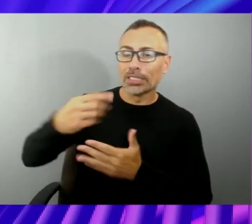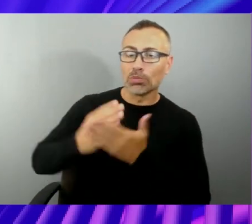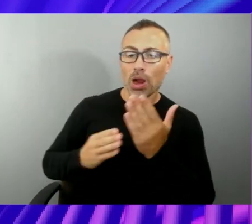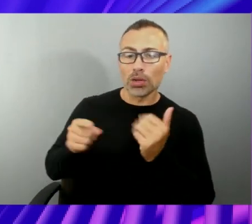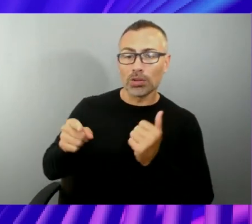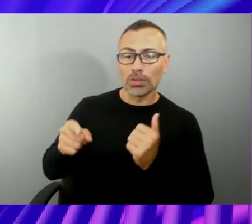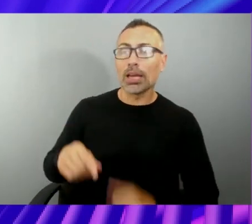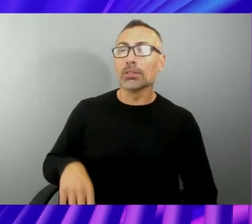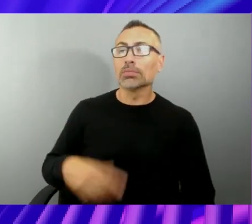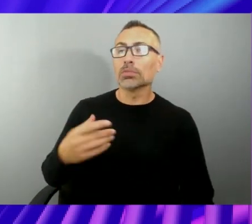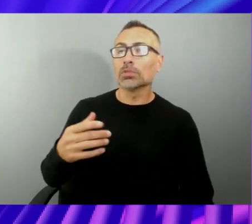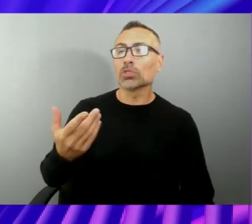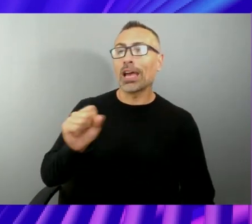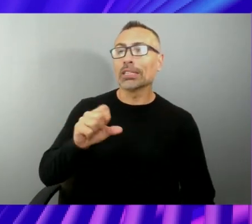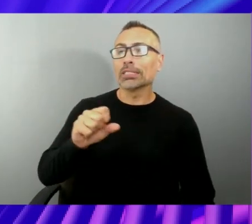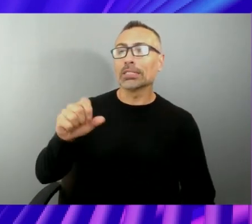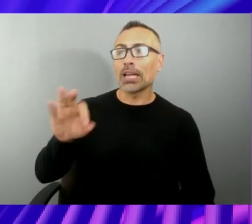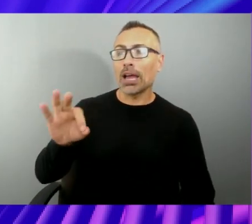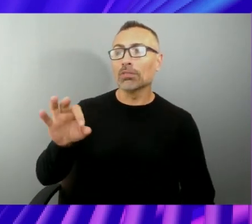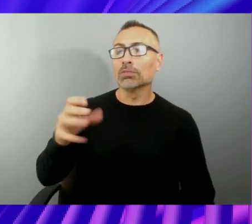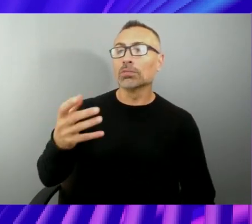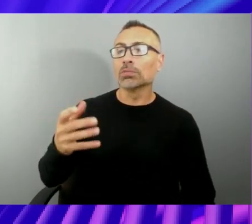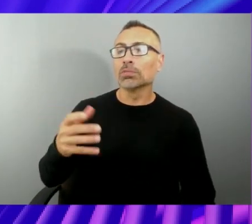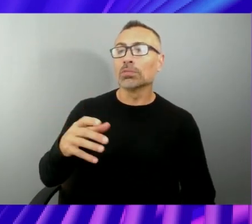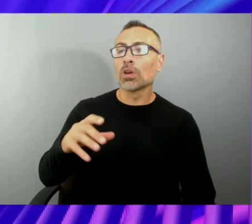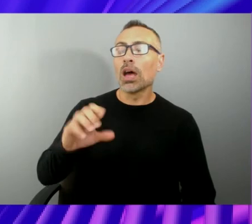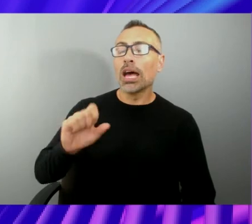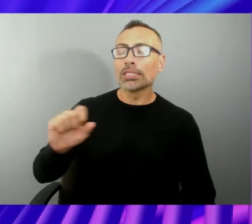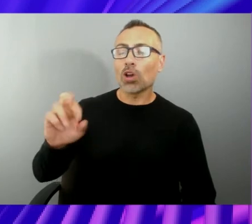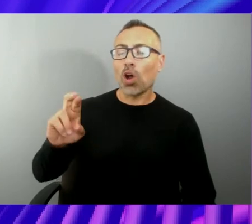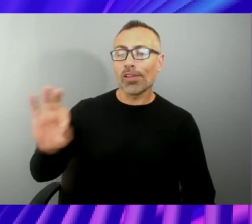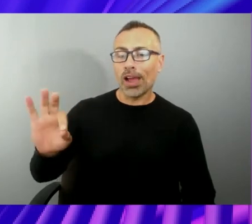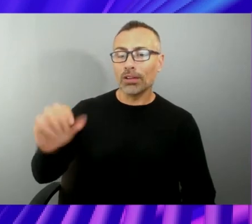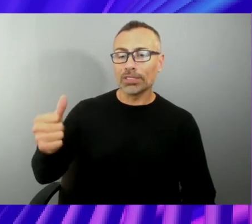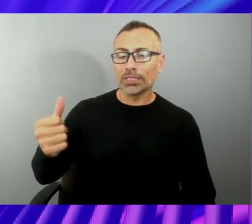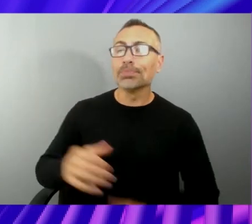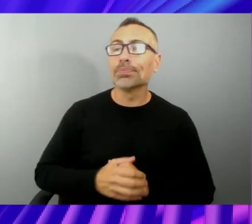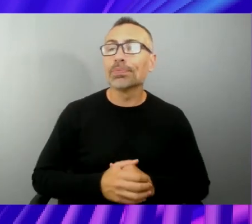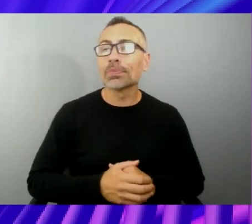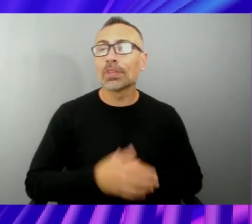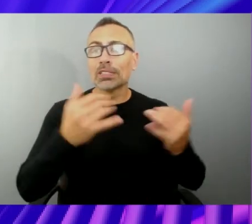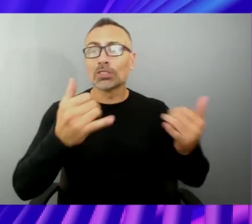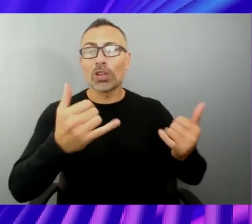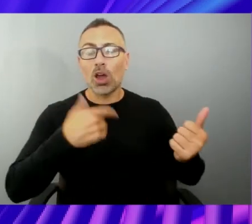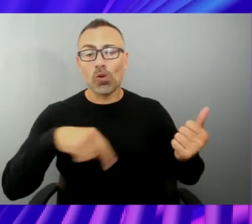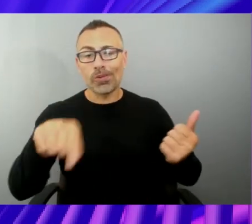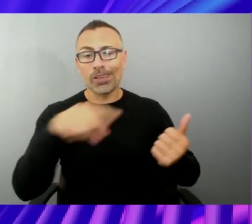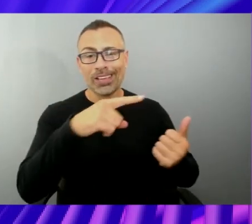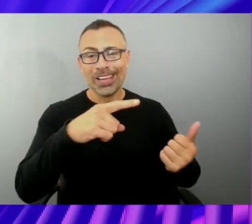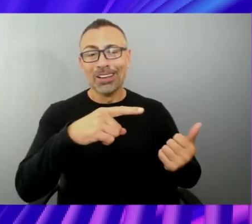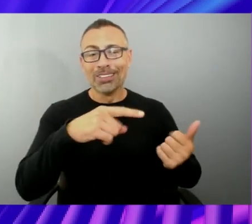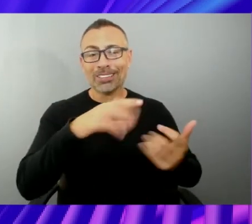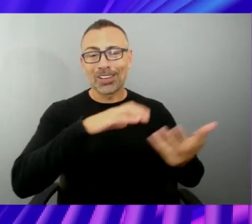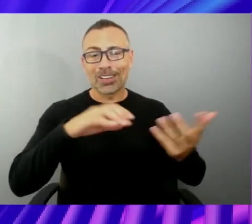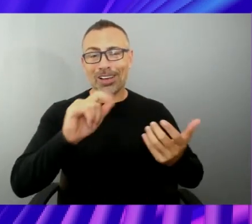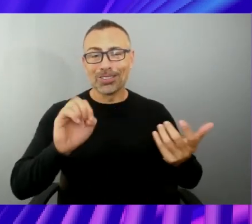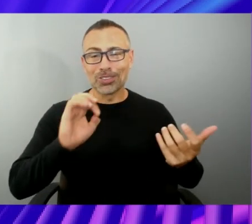10 vulnerability. Excellent. Yeah, that's good to know. So now we see Cloud Shell has come back up. Great. I want to take a look